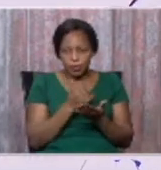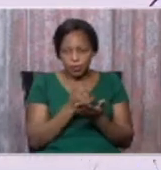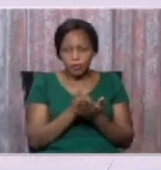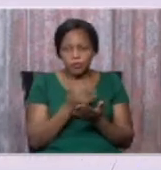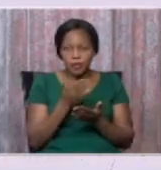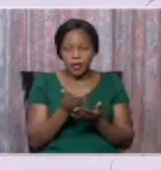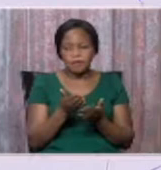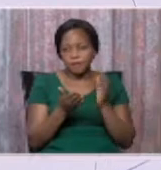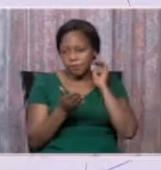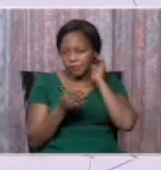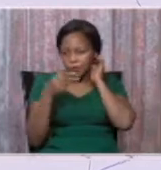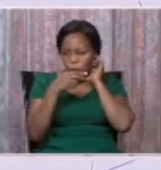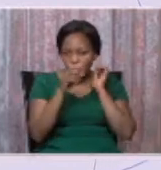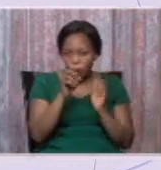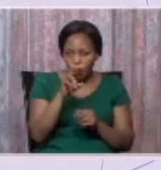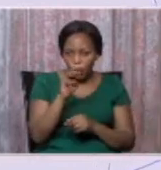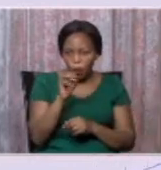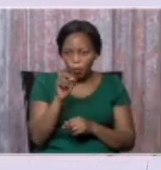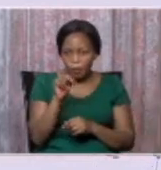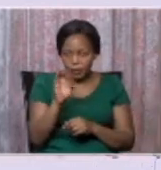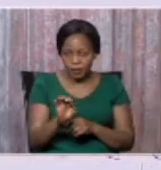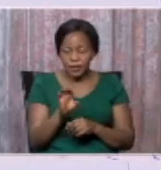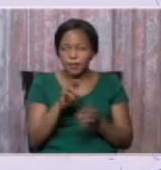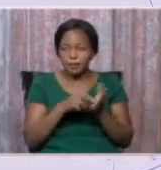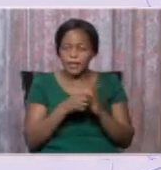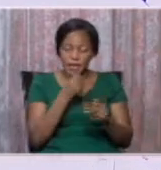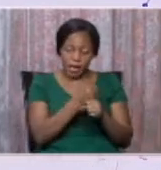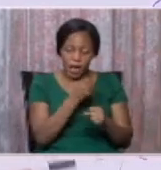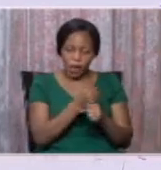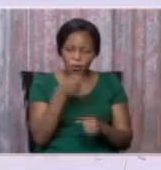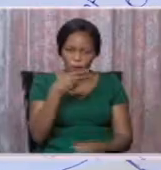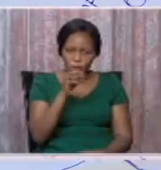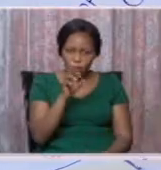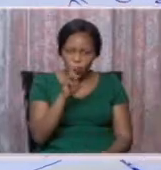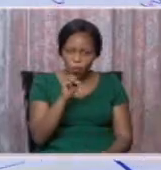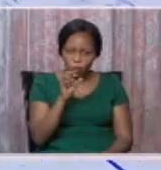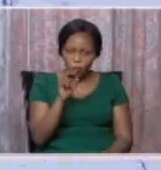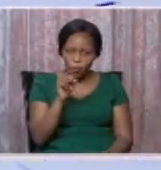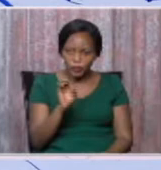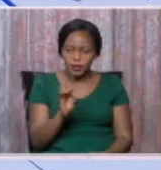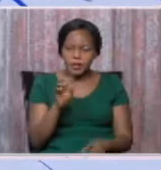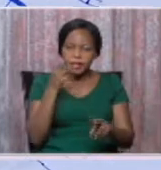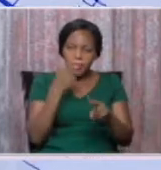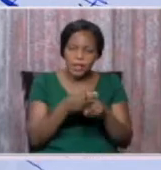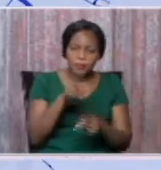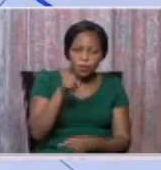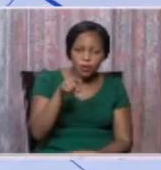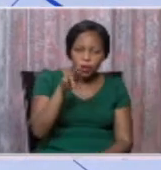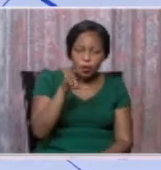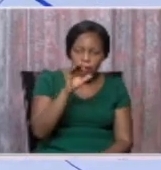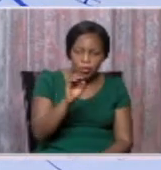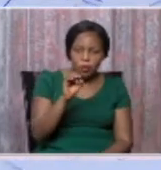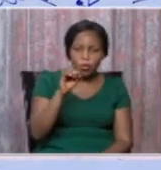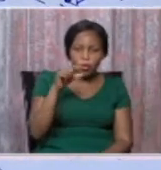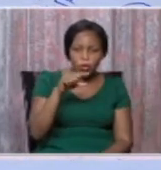the estrogen. Then there are some changes that happen in the female body that we cannot see